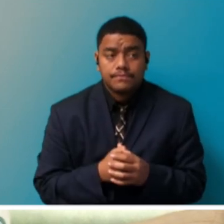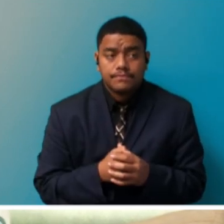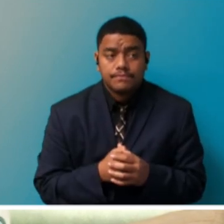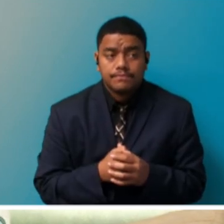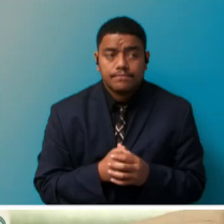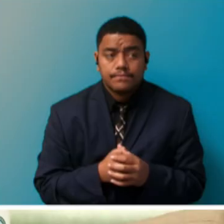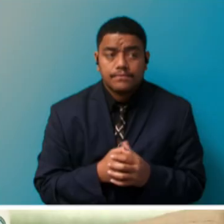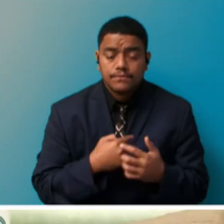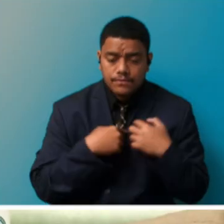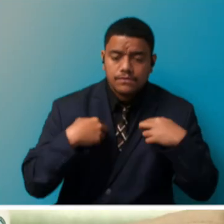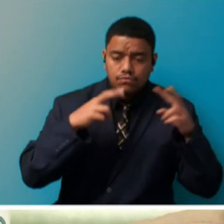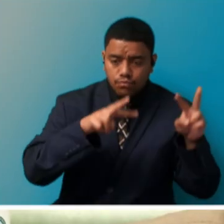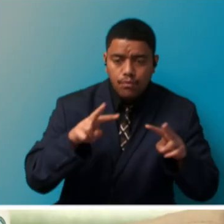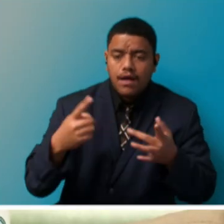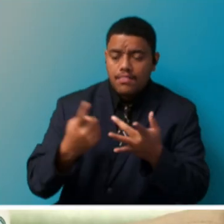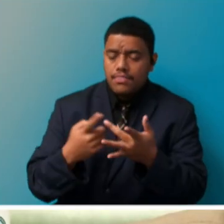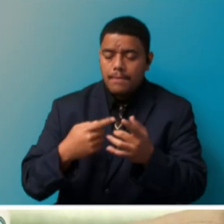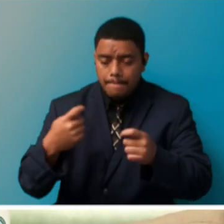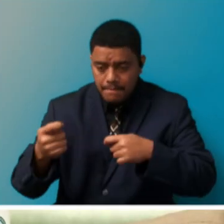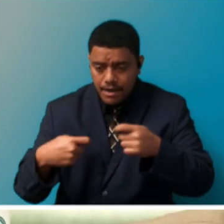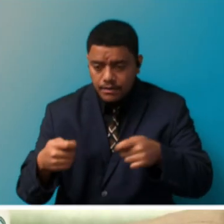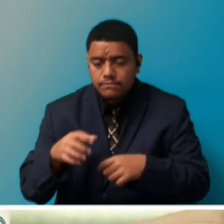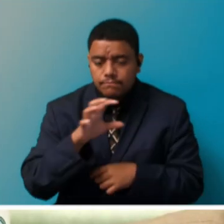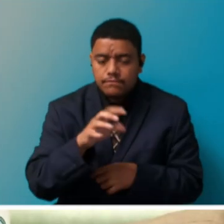the looking at other markets, which